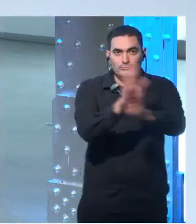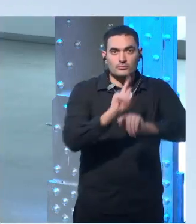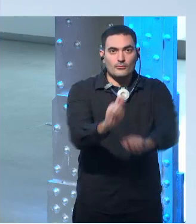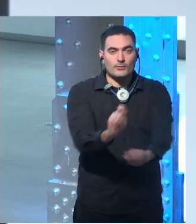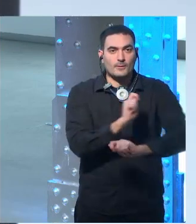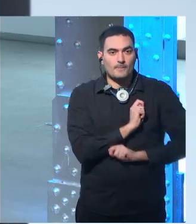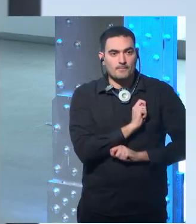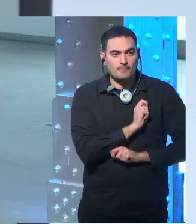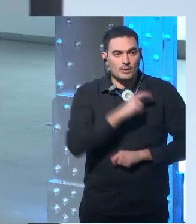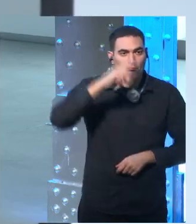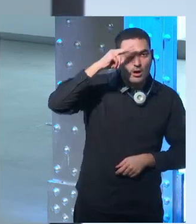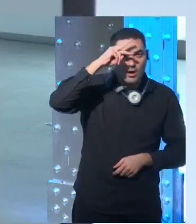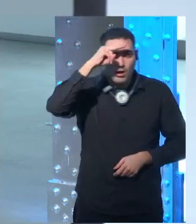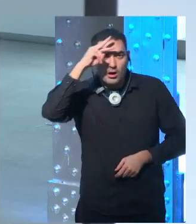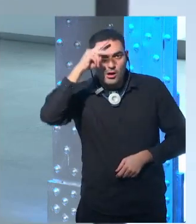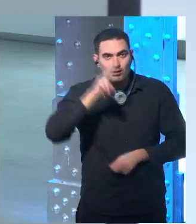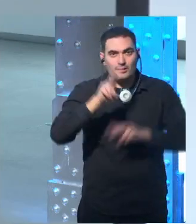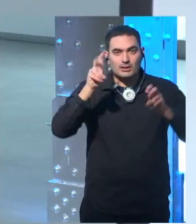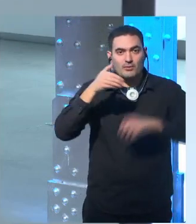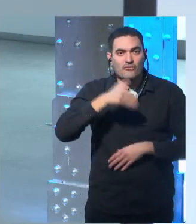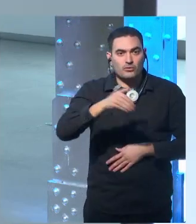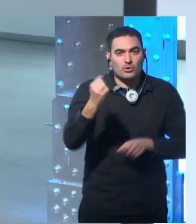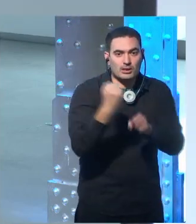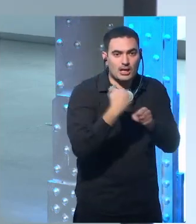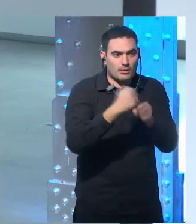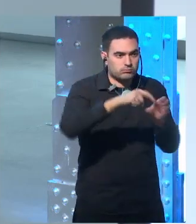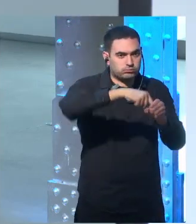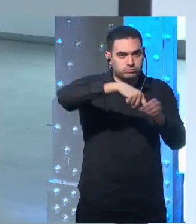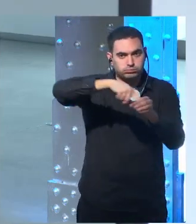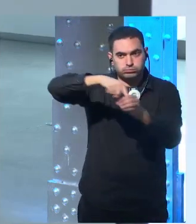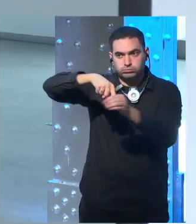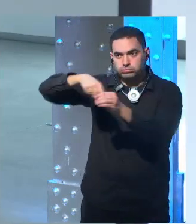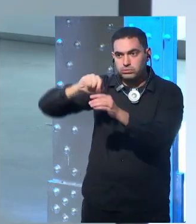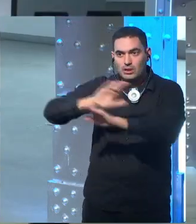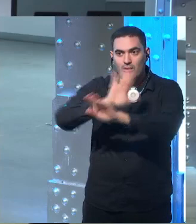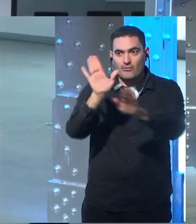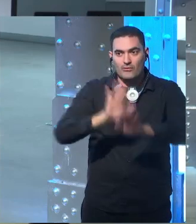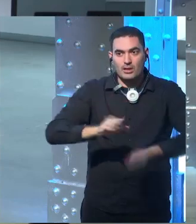that we will have widespread unemployment as a result of this?